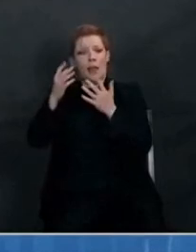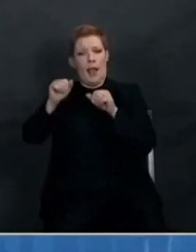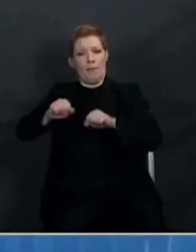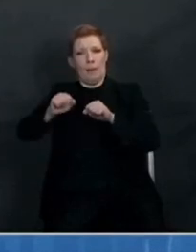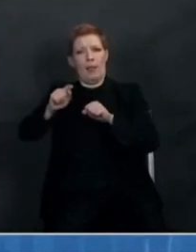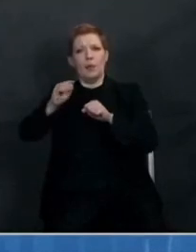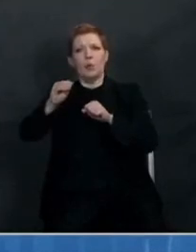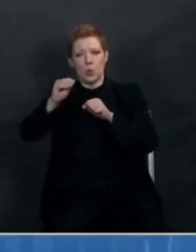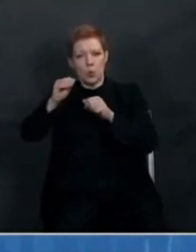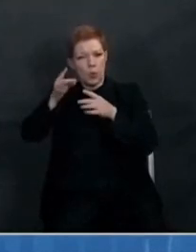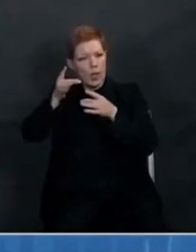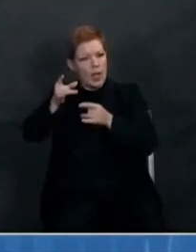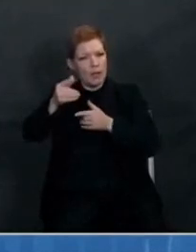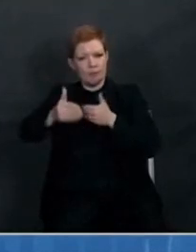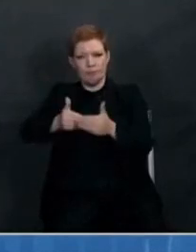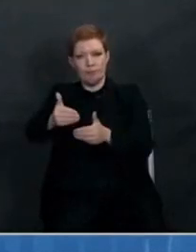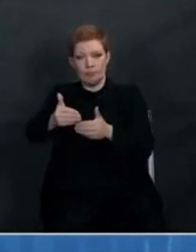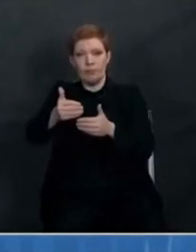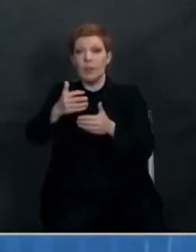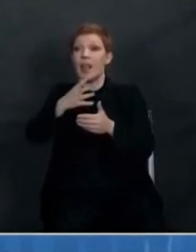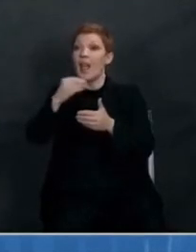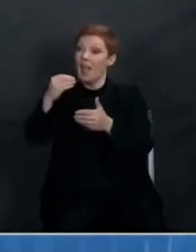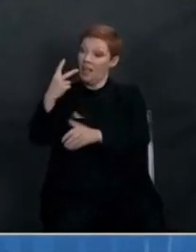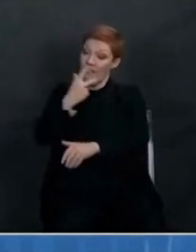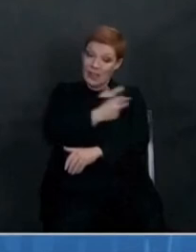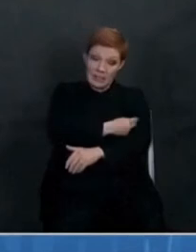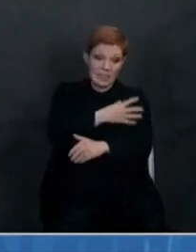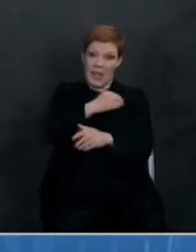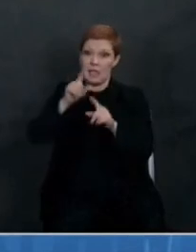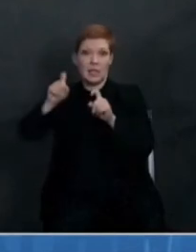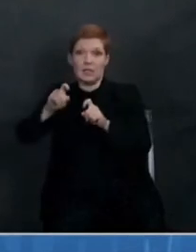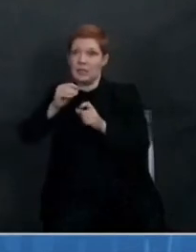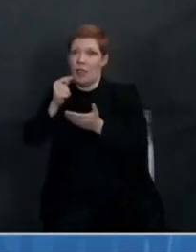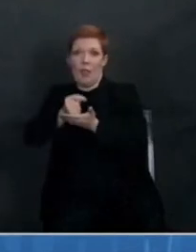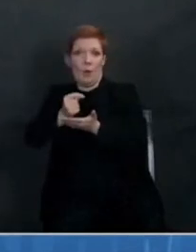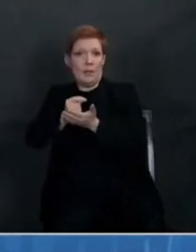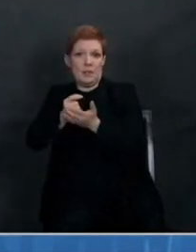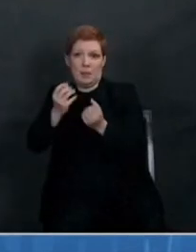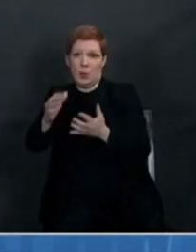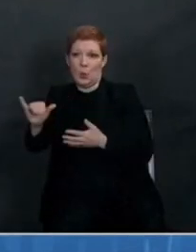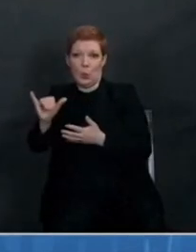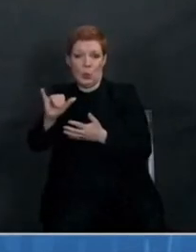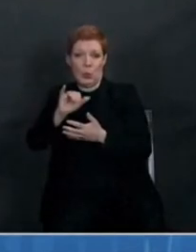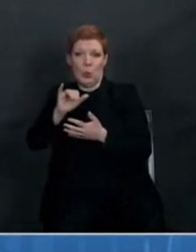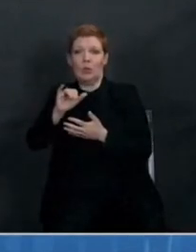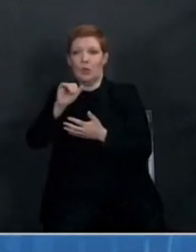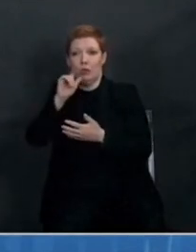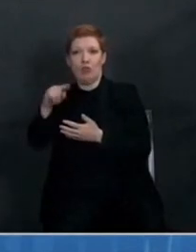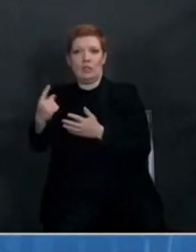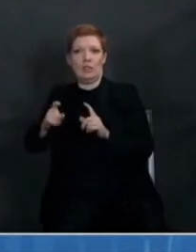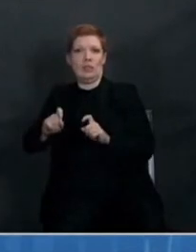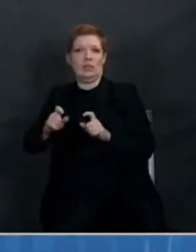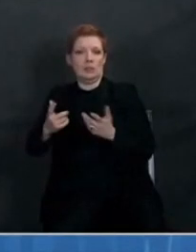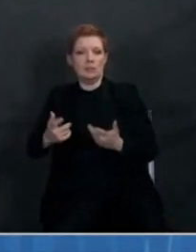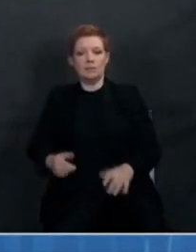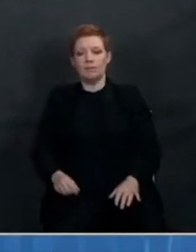vaccines, but also testing and also many of the therapies. So that's the work ahead of us.